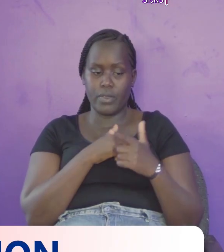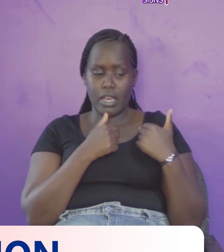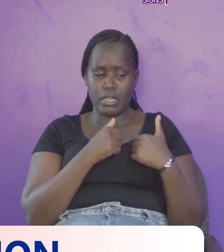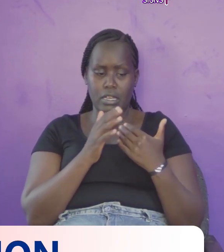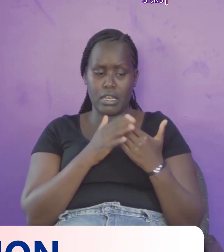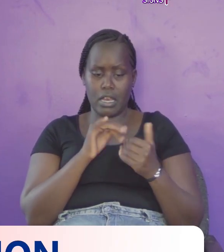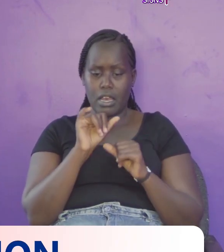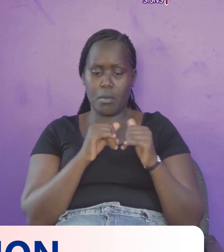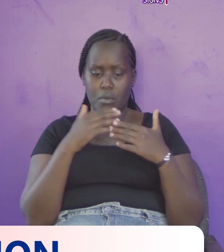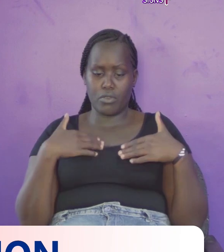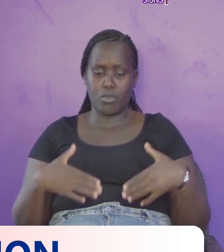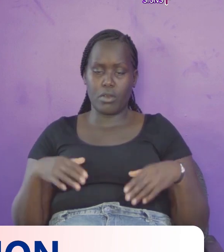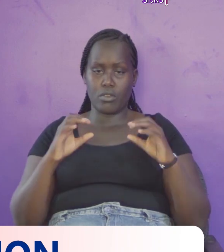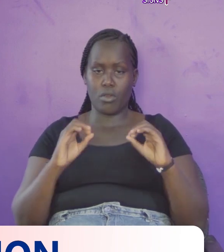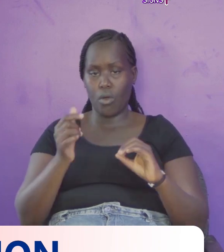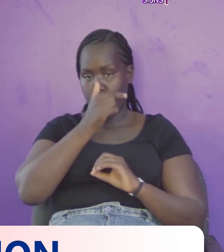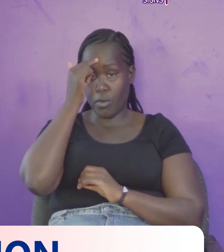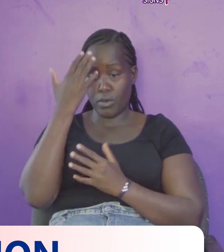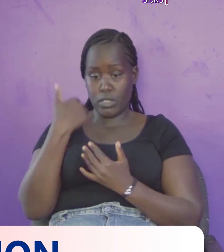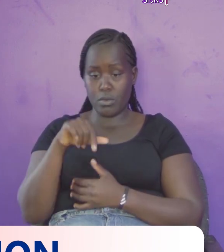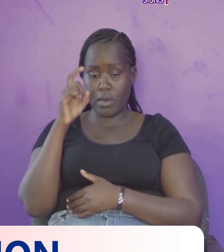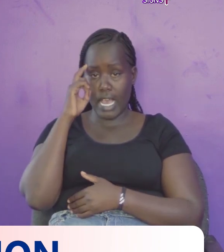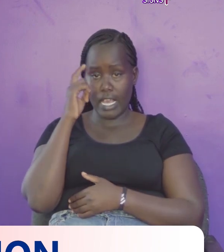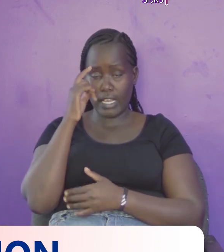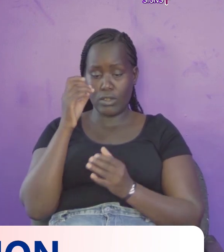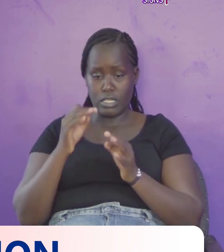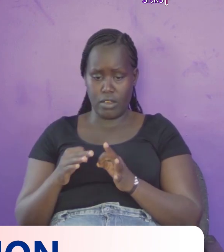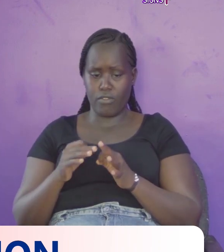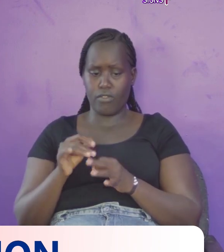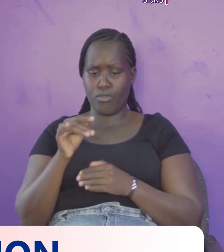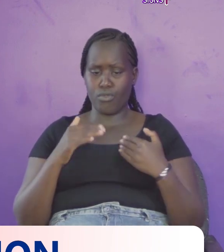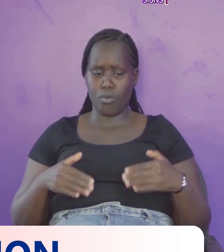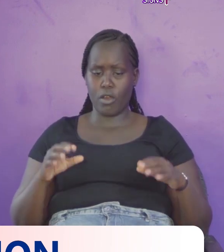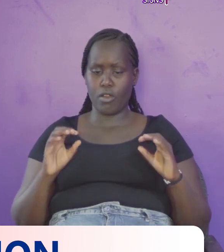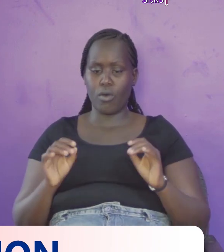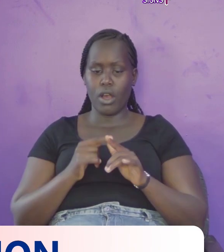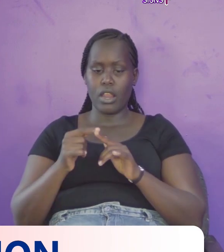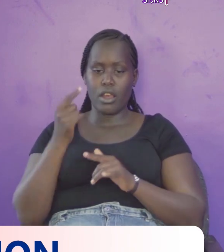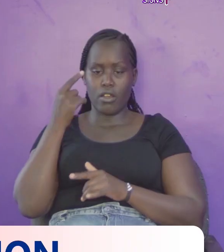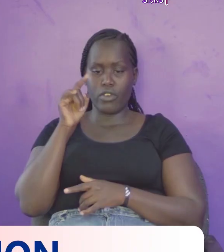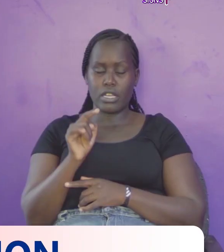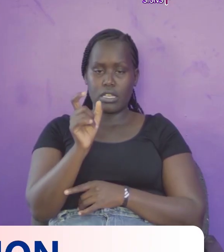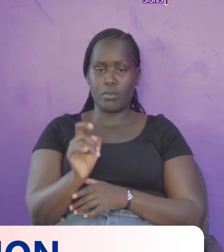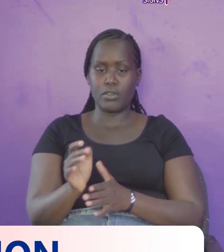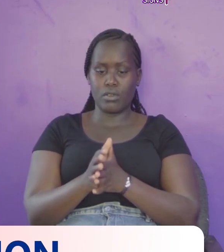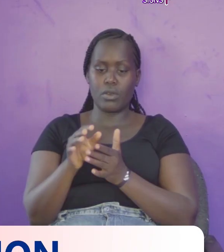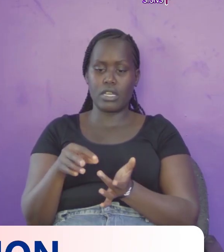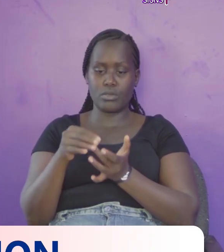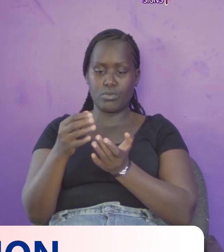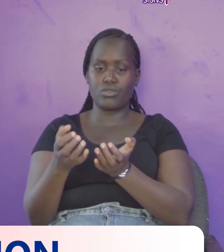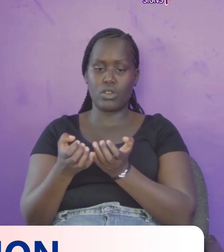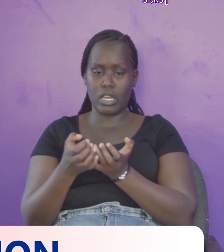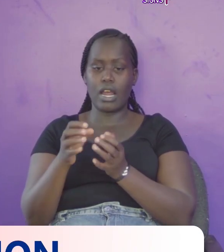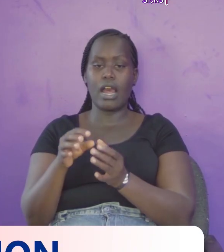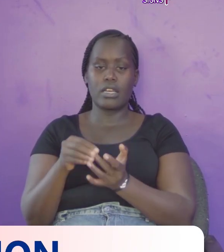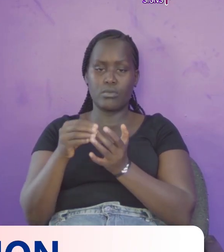about humanity. Right. Because I thought that even if you're too inhuman, at least for this person with a special need, a unique